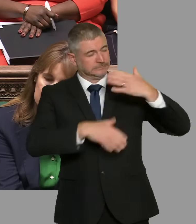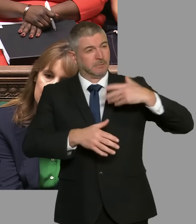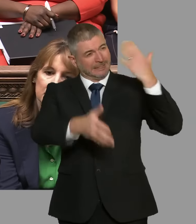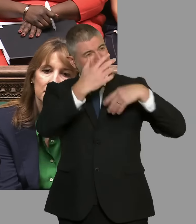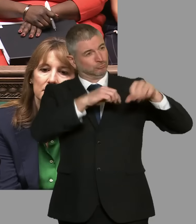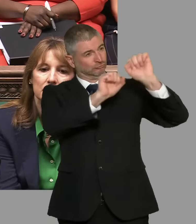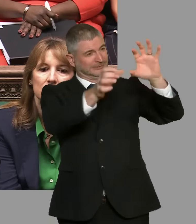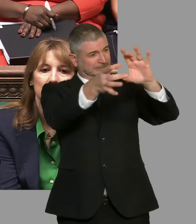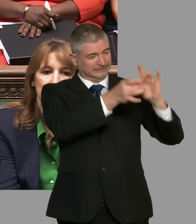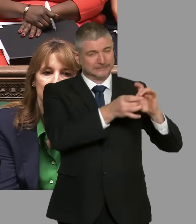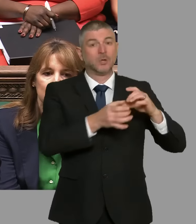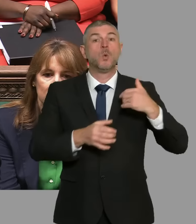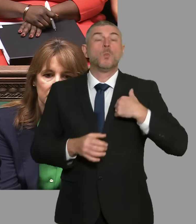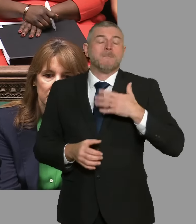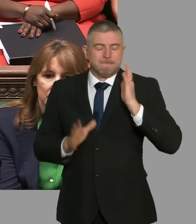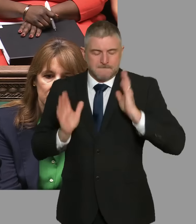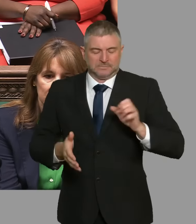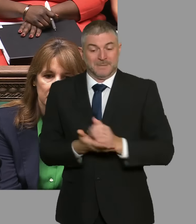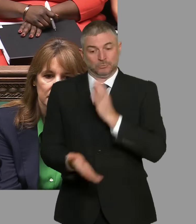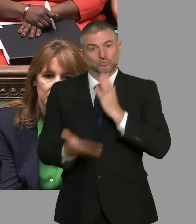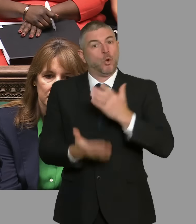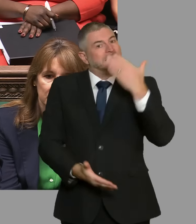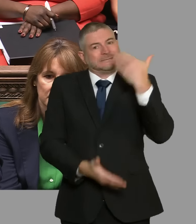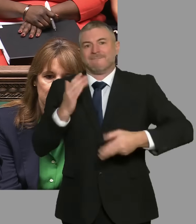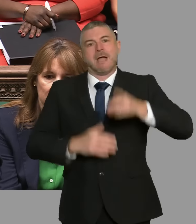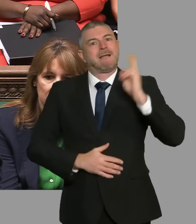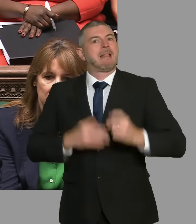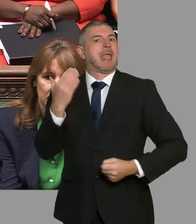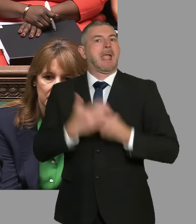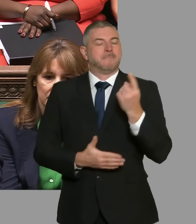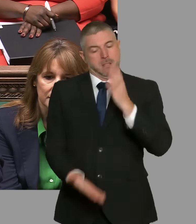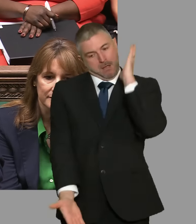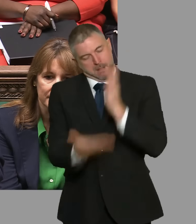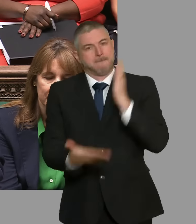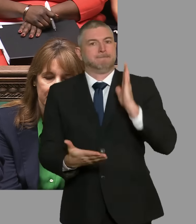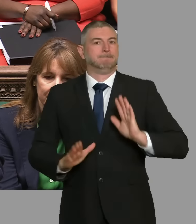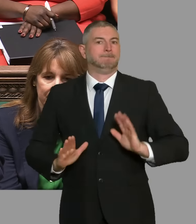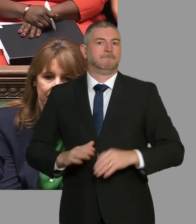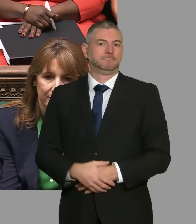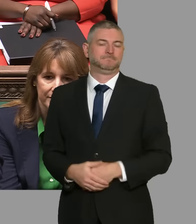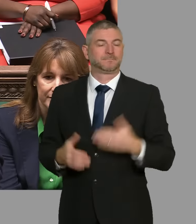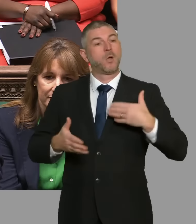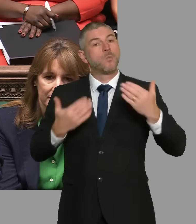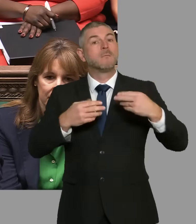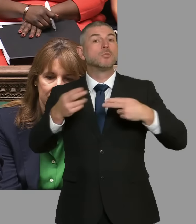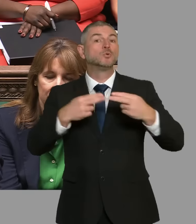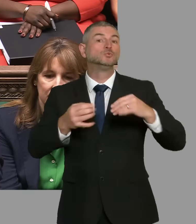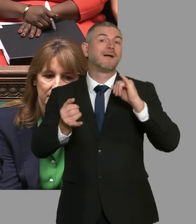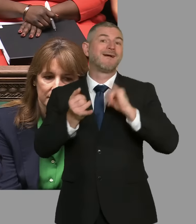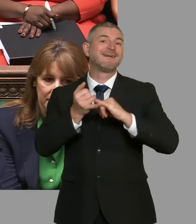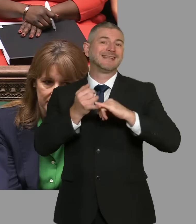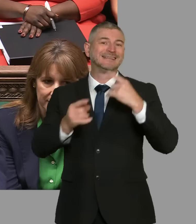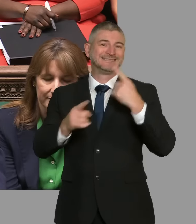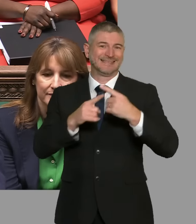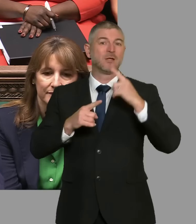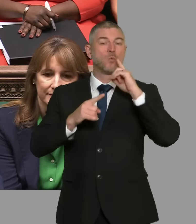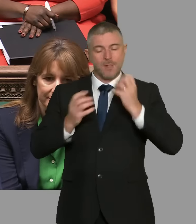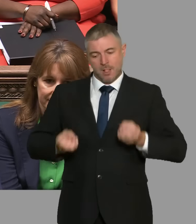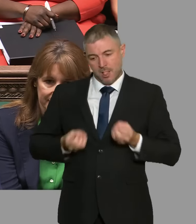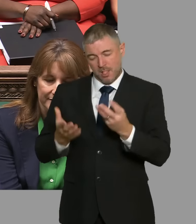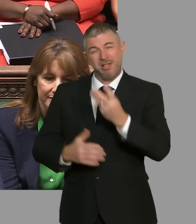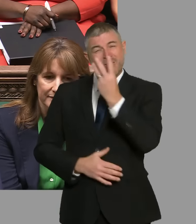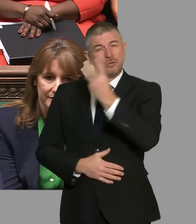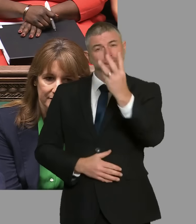Mr. Speaker, I welcome the news that SSE have announced that they will spend £33 billion on clean energy projects in this